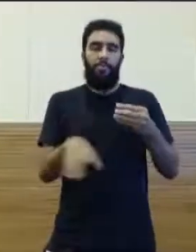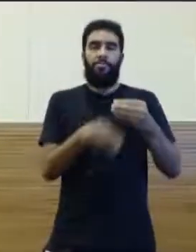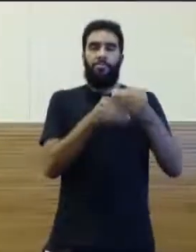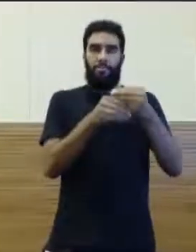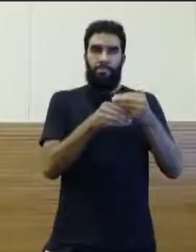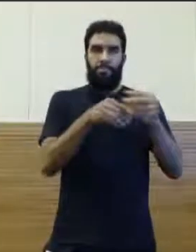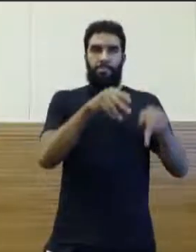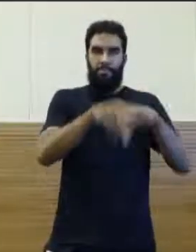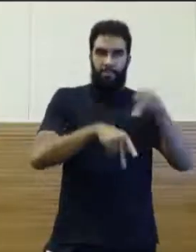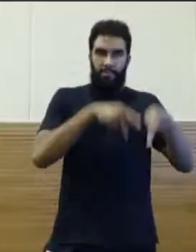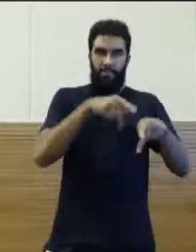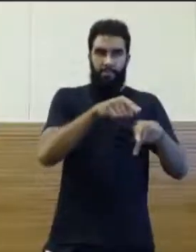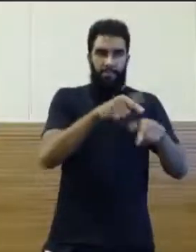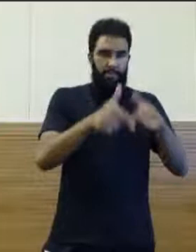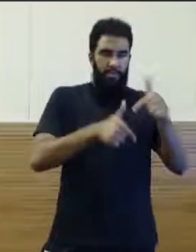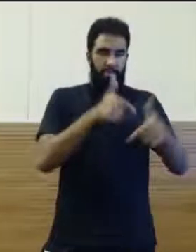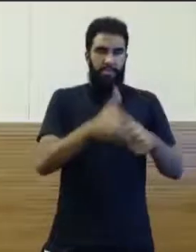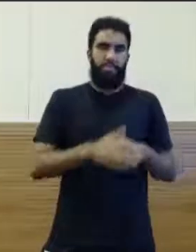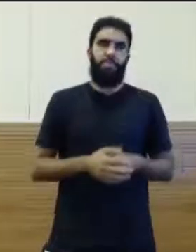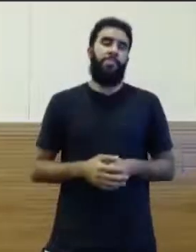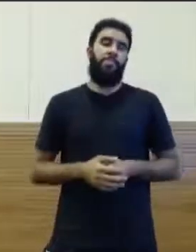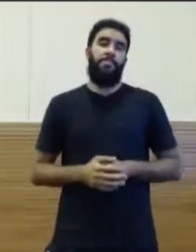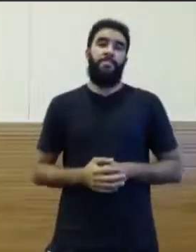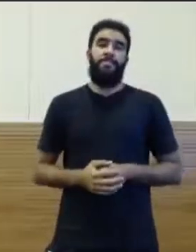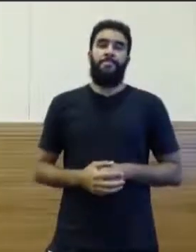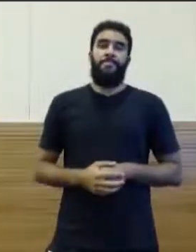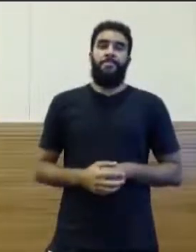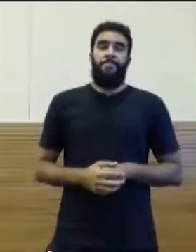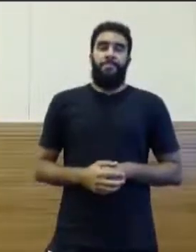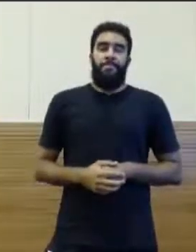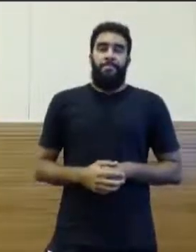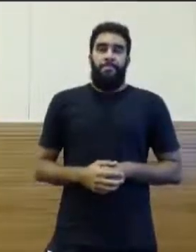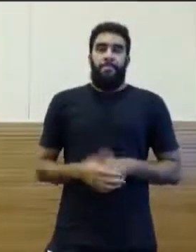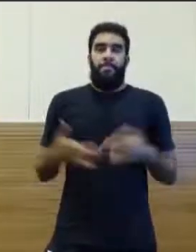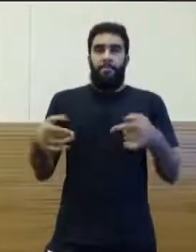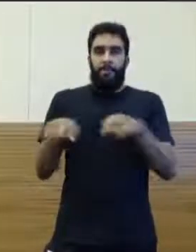and how this could be implemented with the population.